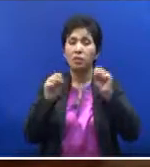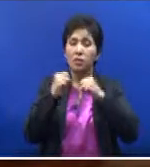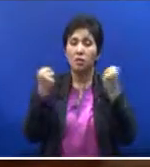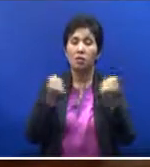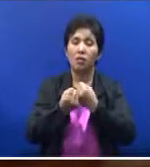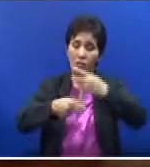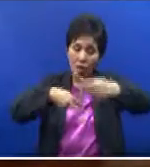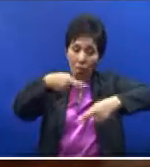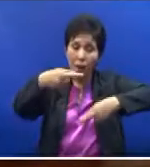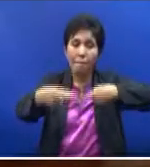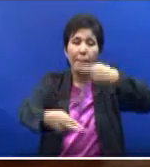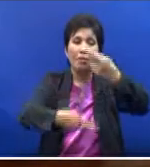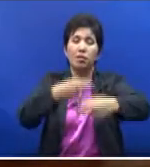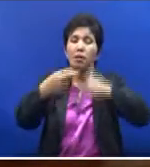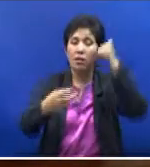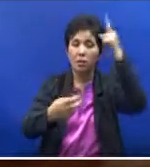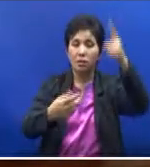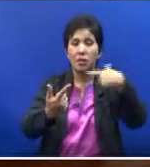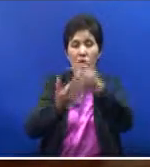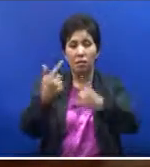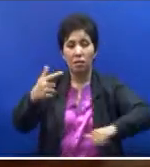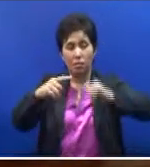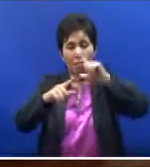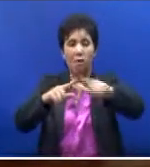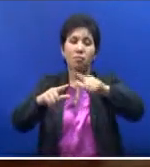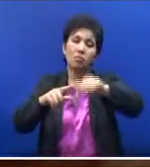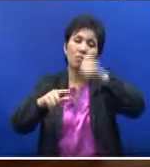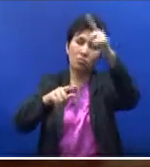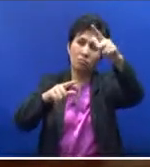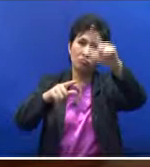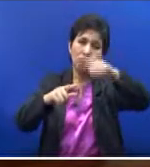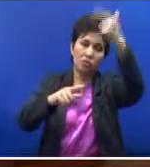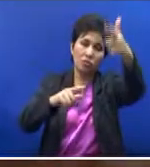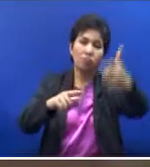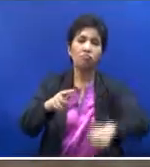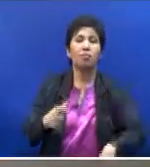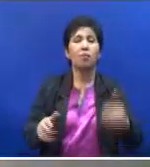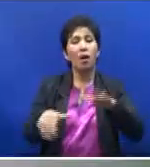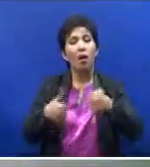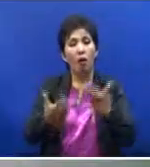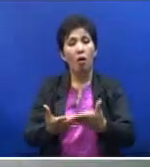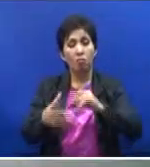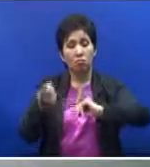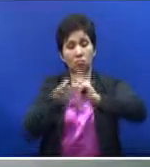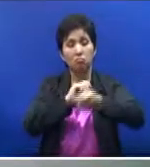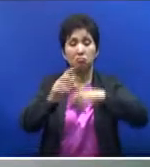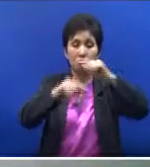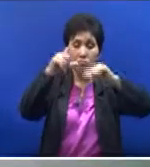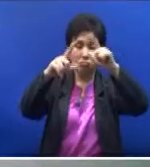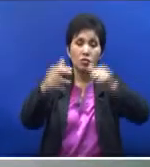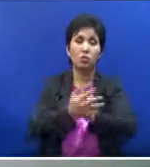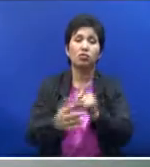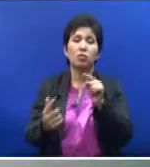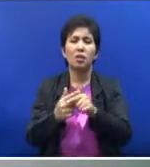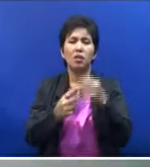relations from one descendant to the other descendant, from one families to the other families. And they can tag with